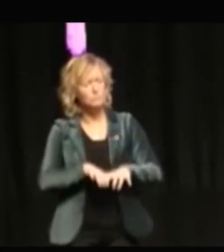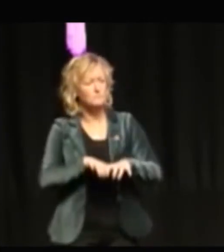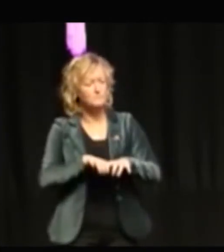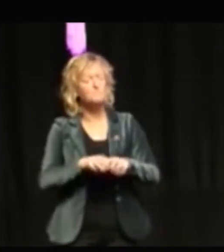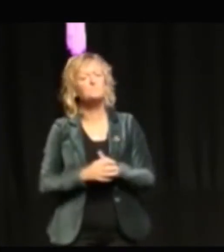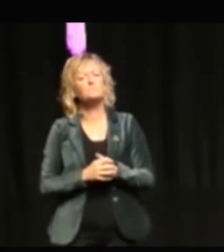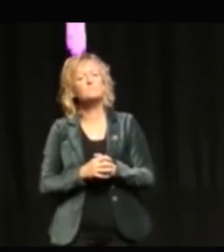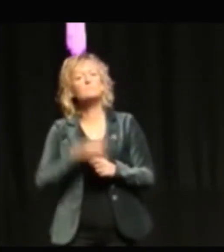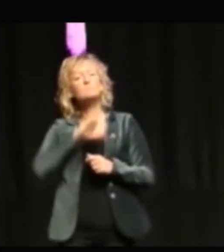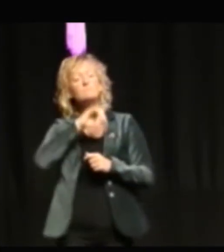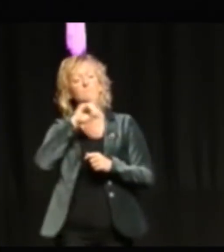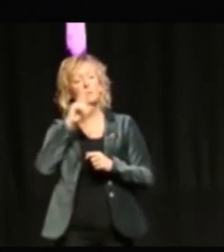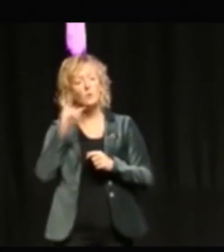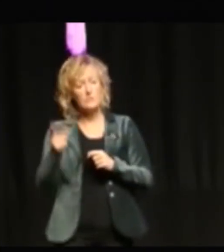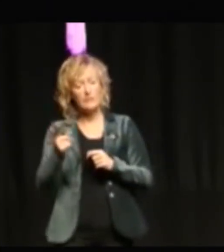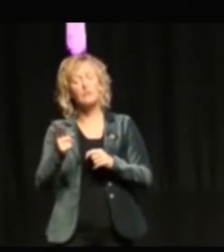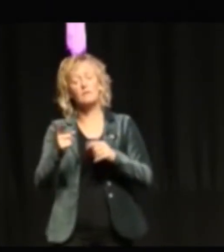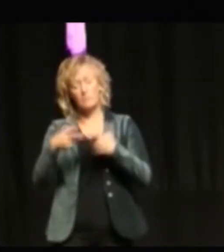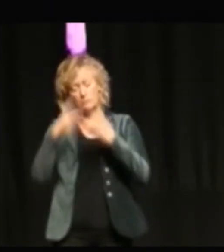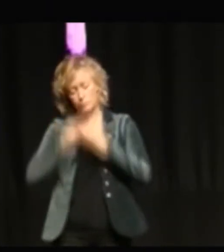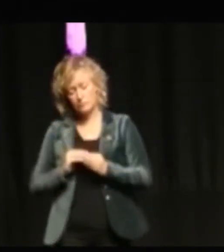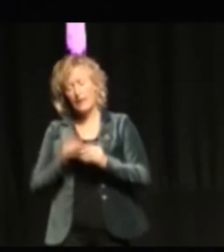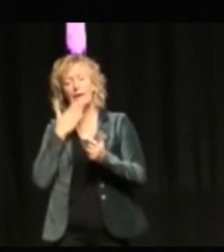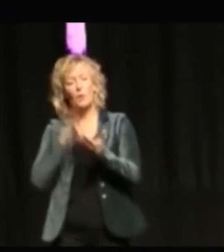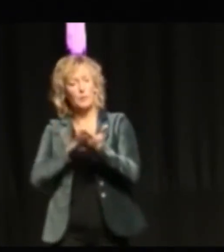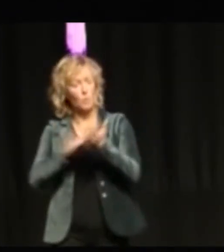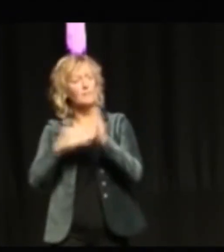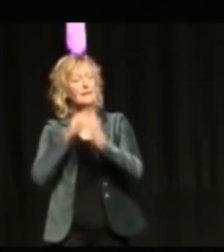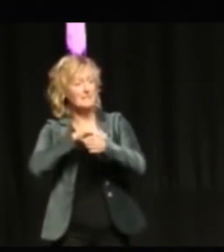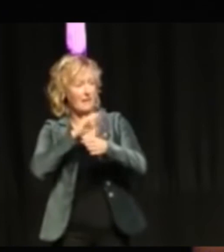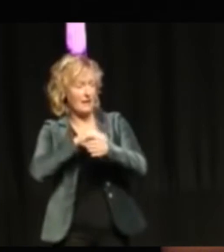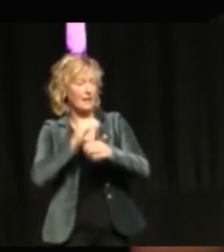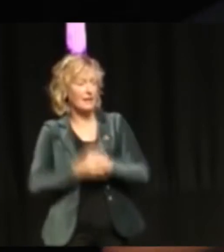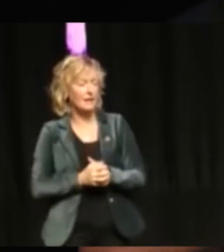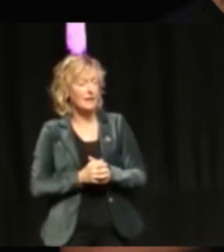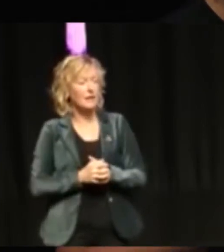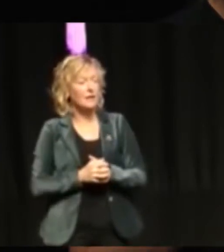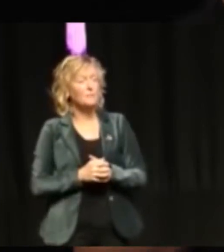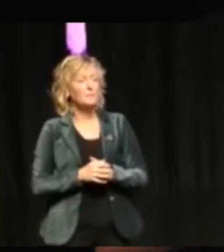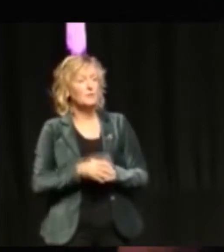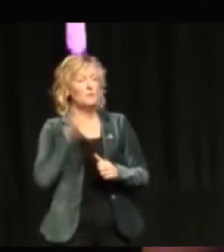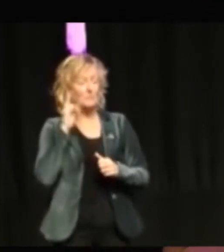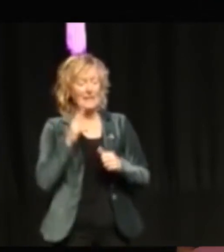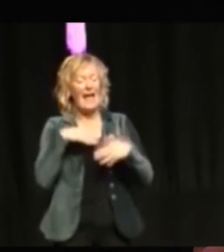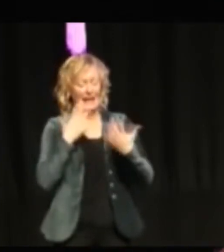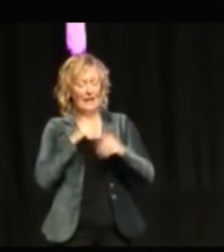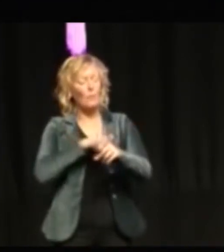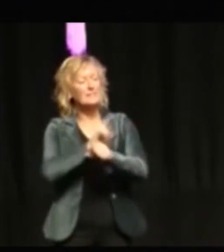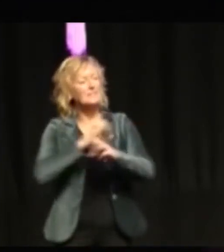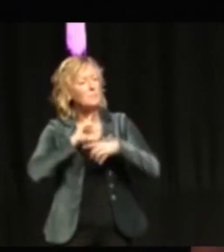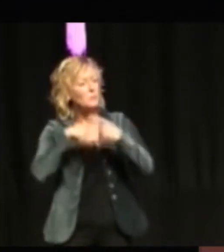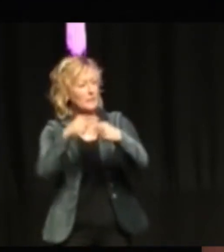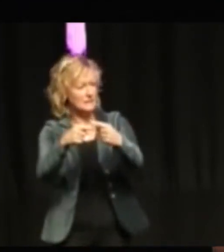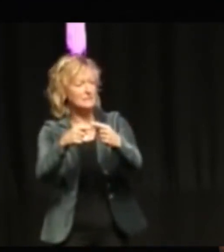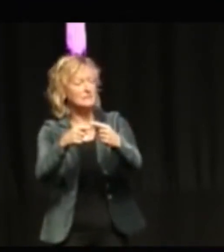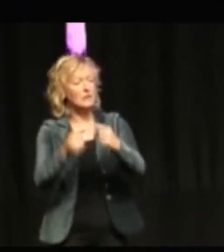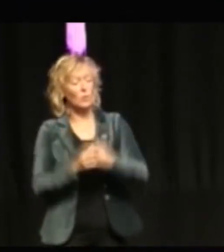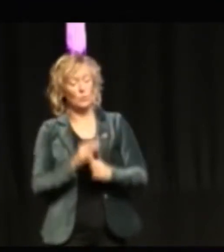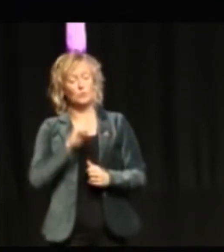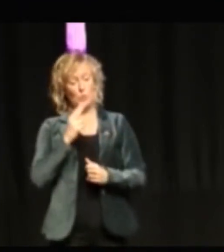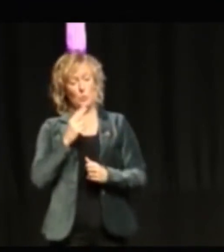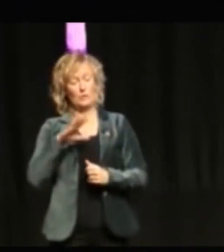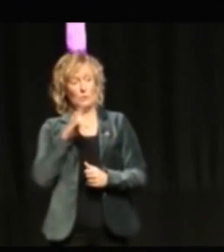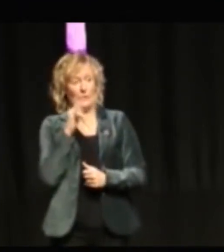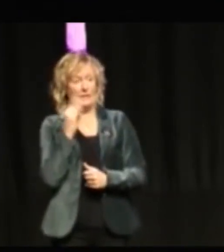they came with very concrete recommendations to Sweden. So it's a long process. And we just got these comments